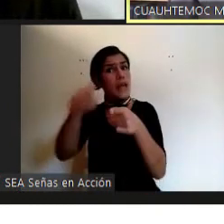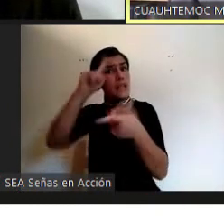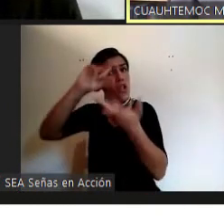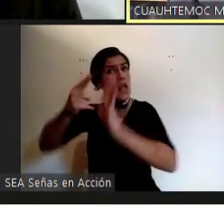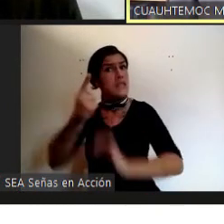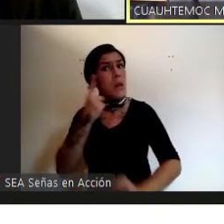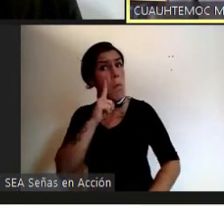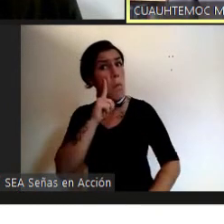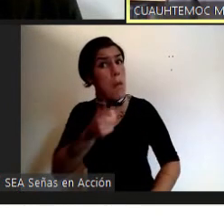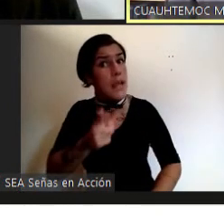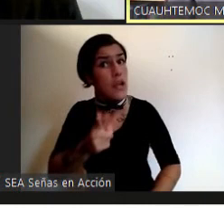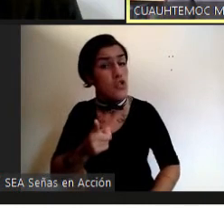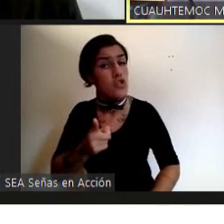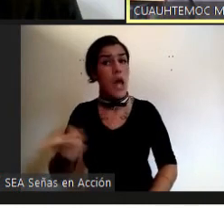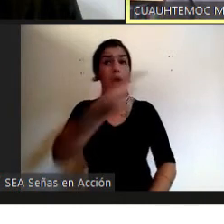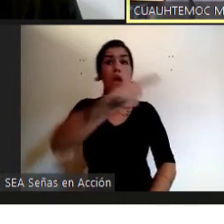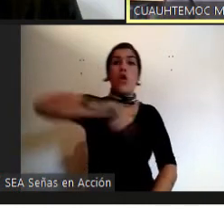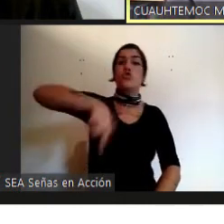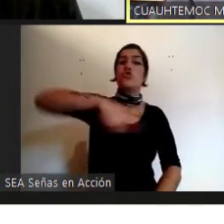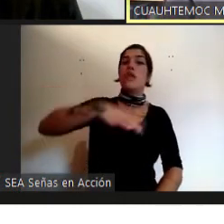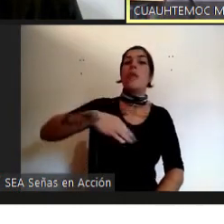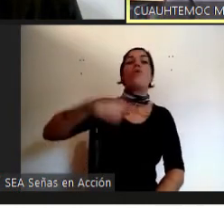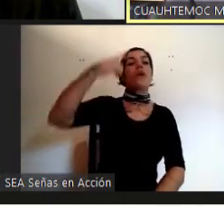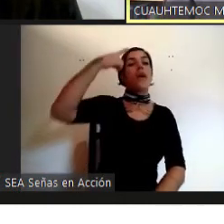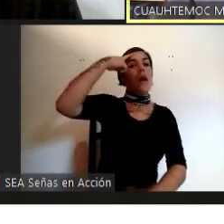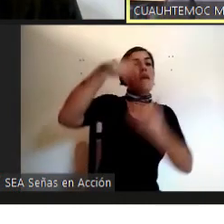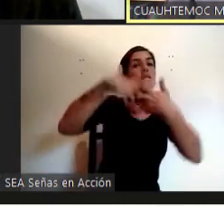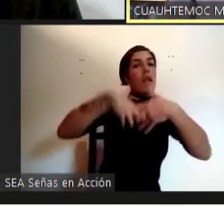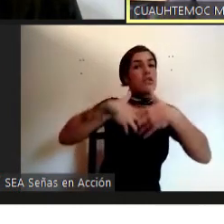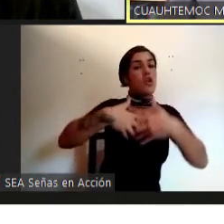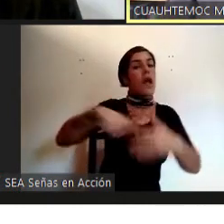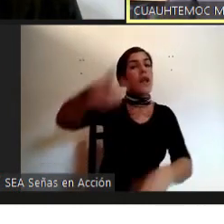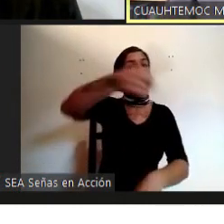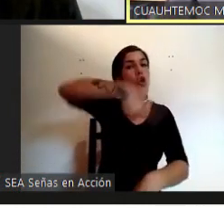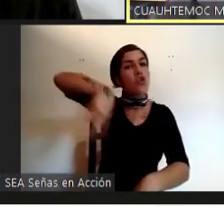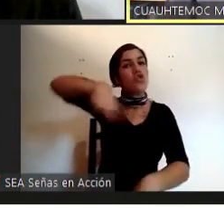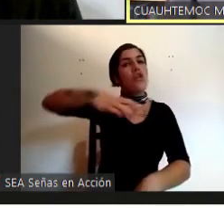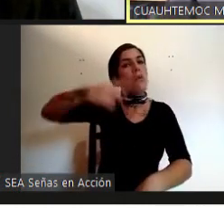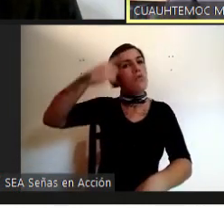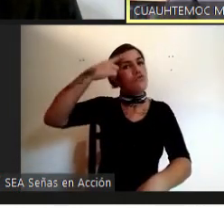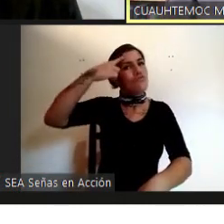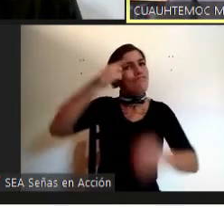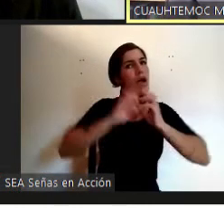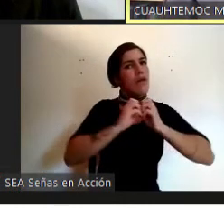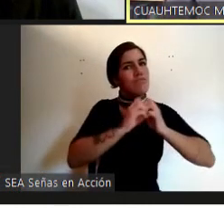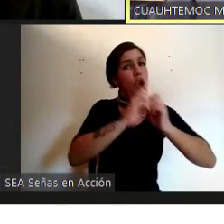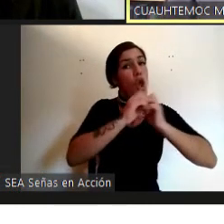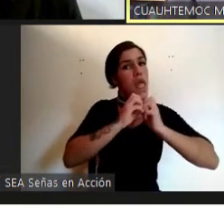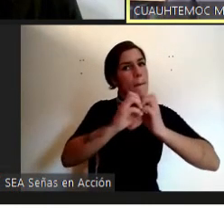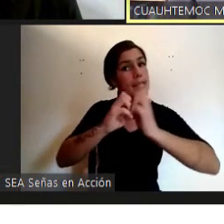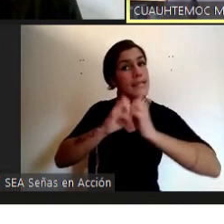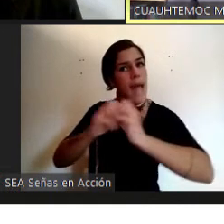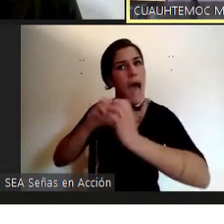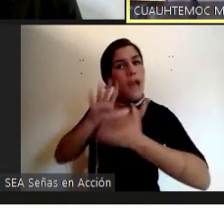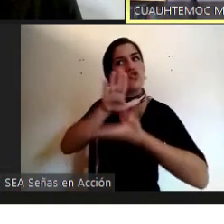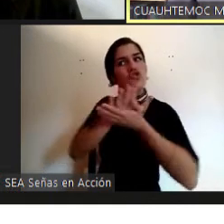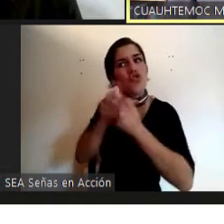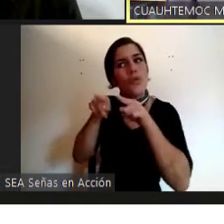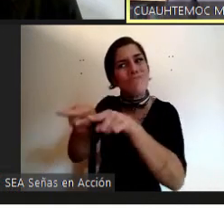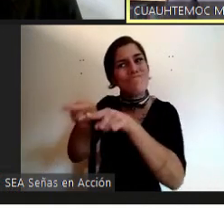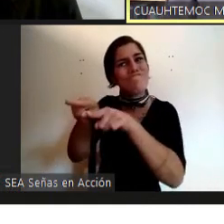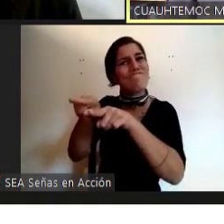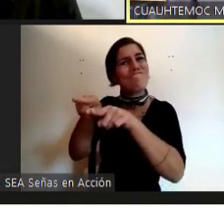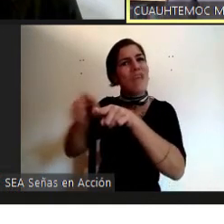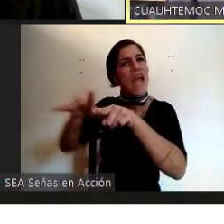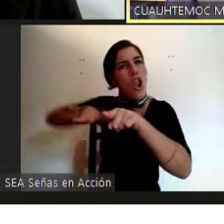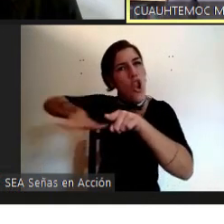being a place of politicization and of criticism to representation, challenging identities, this is something that